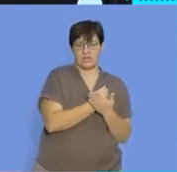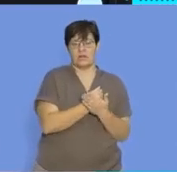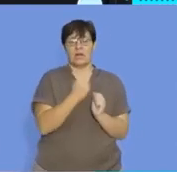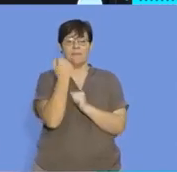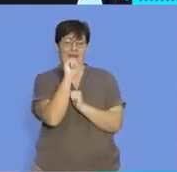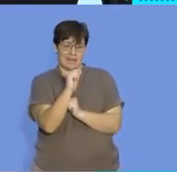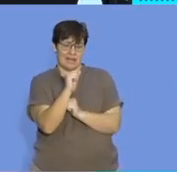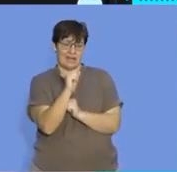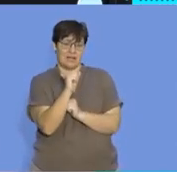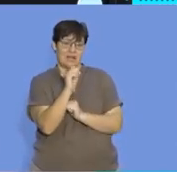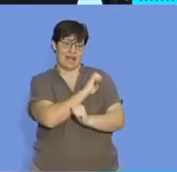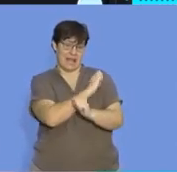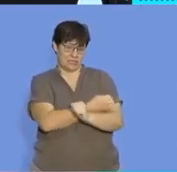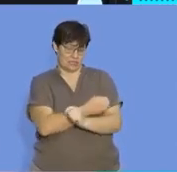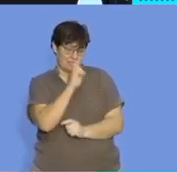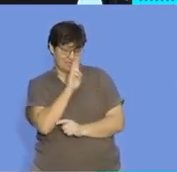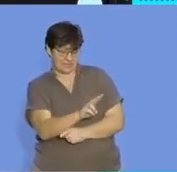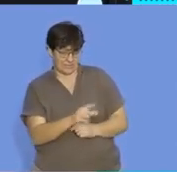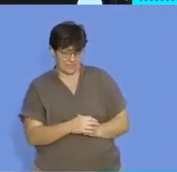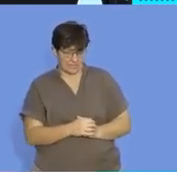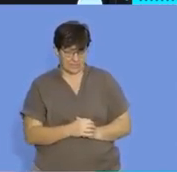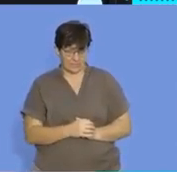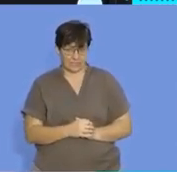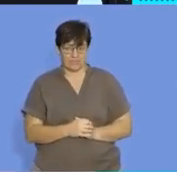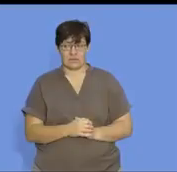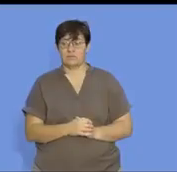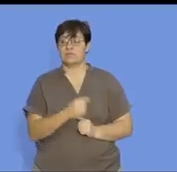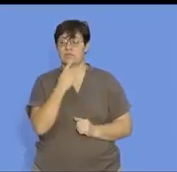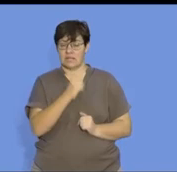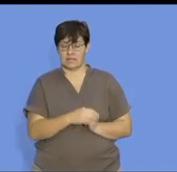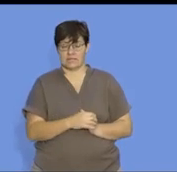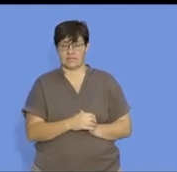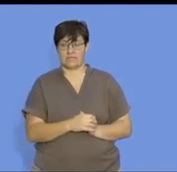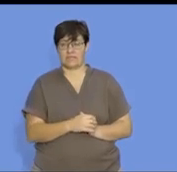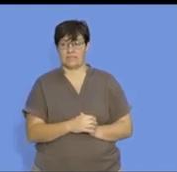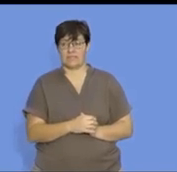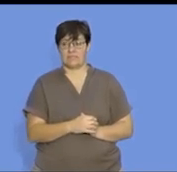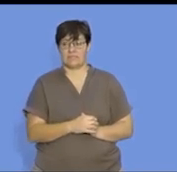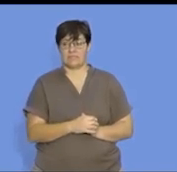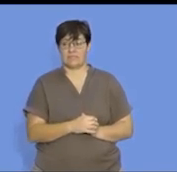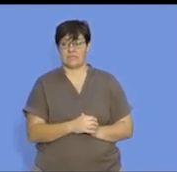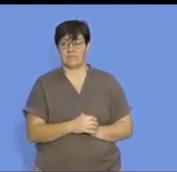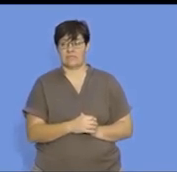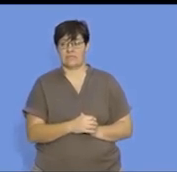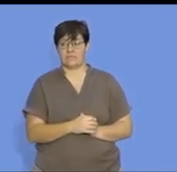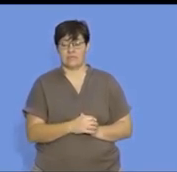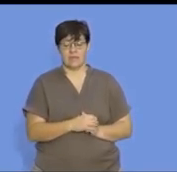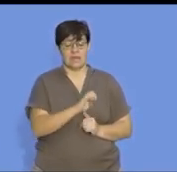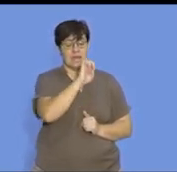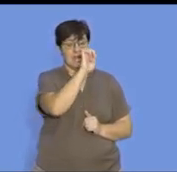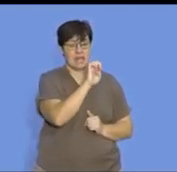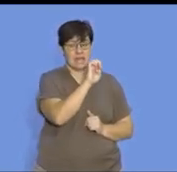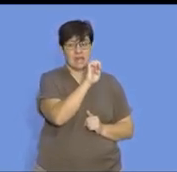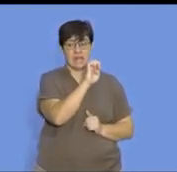mechanical energy. That means I need to go the mechanical